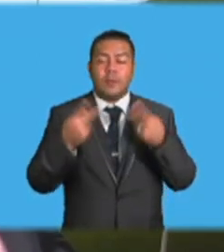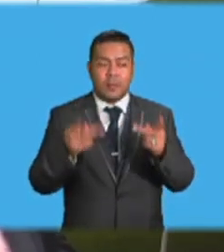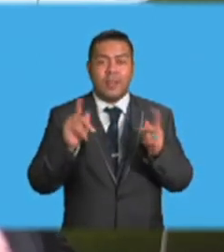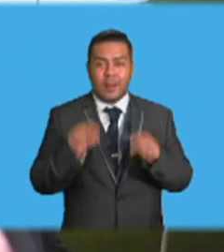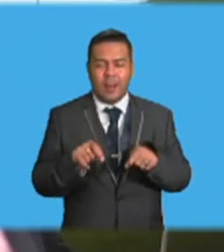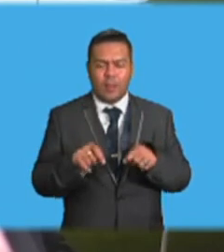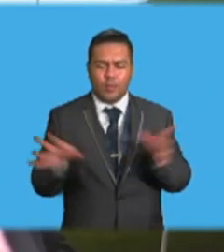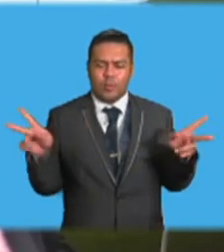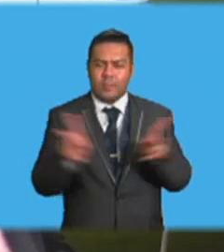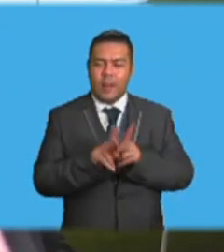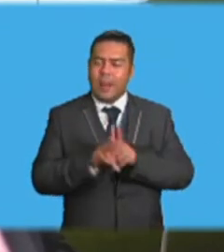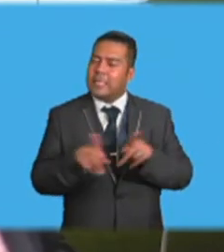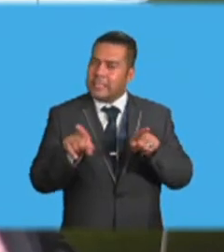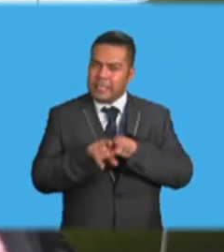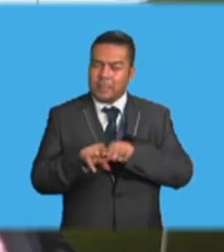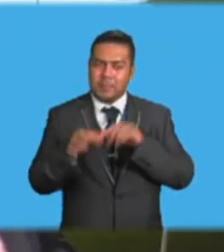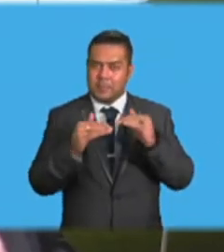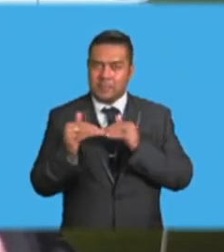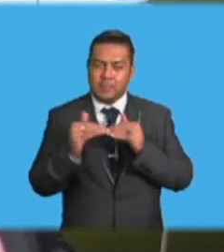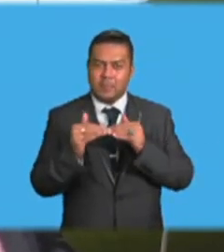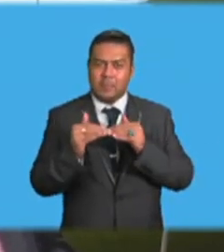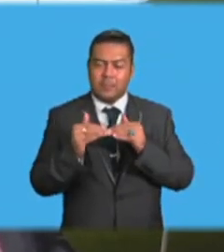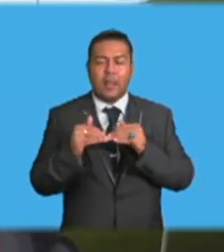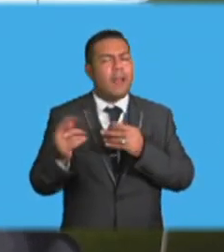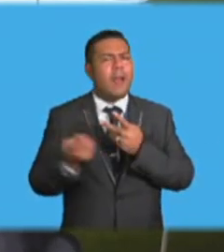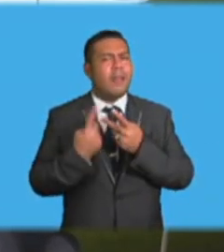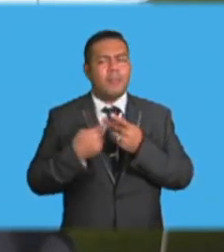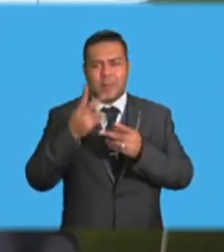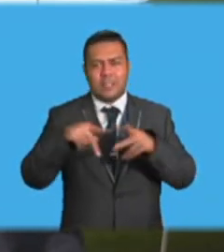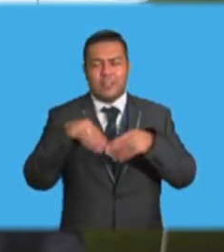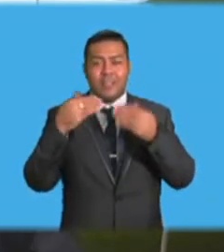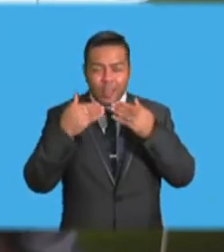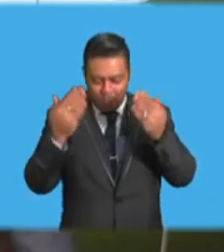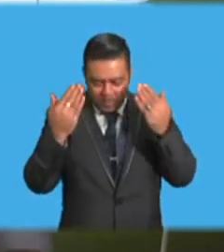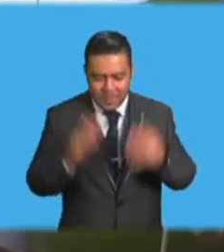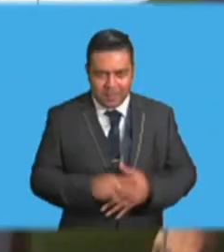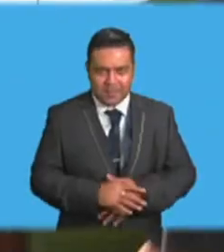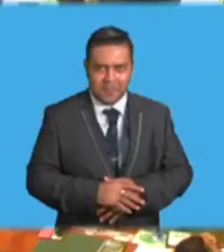replicating similarly in other sites within Fiji, Madam Speaker. Thank you, Madam Speaker.